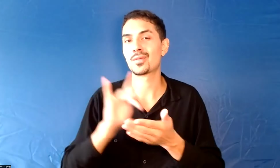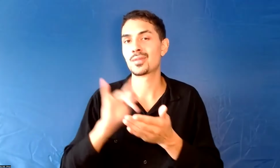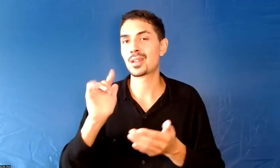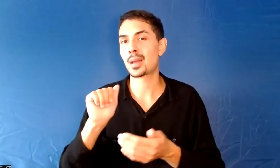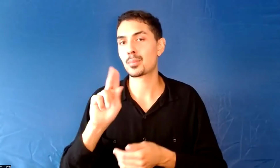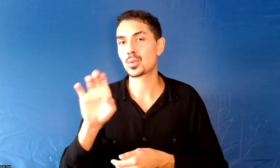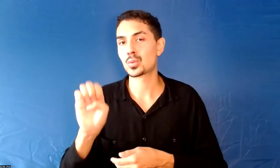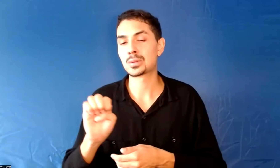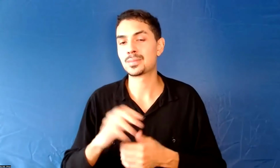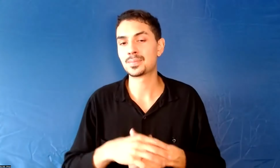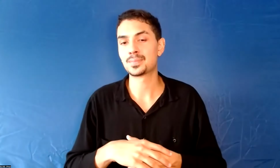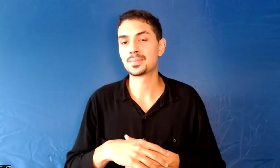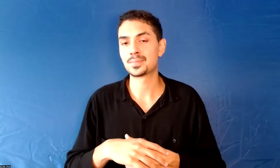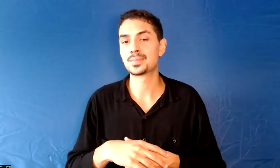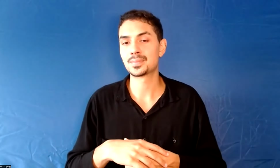right?